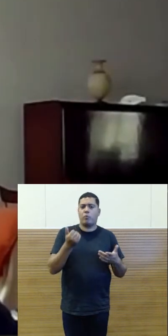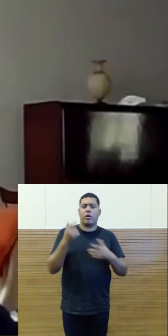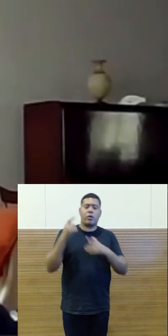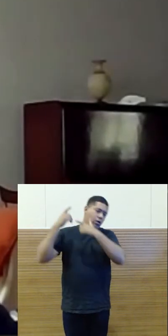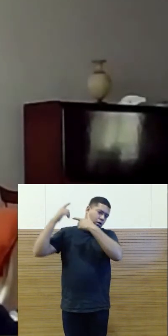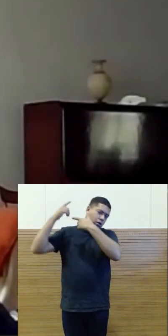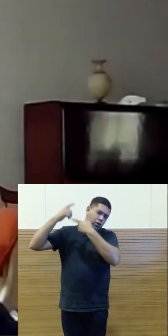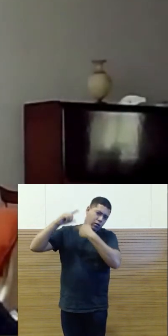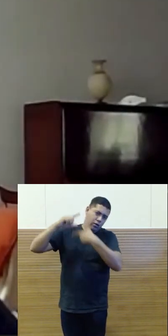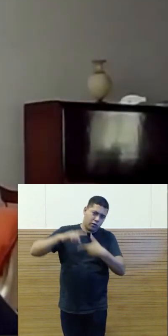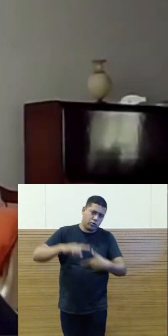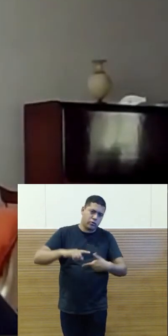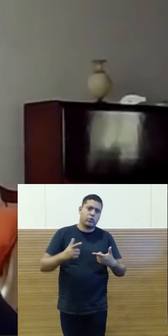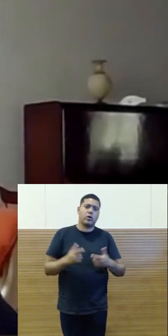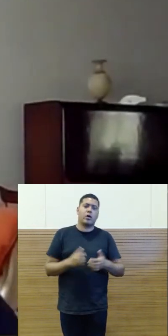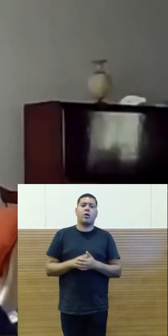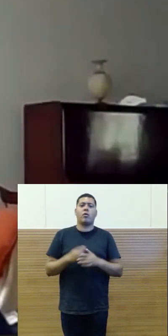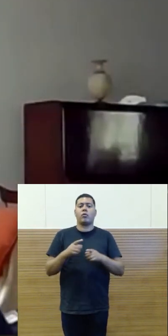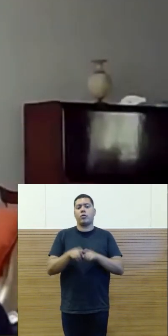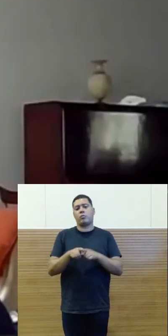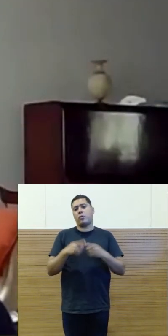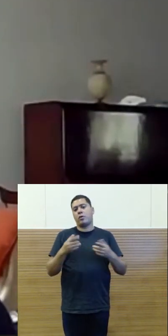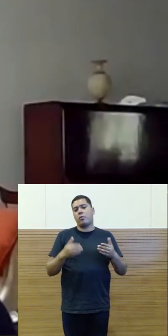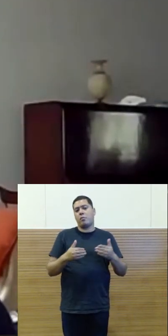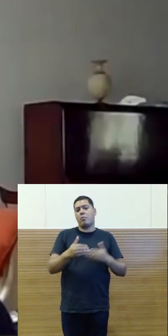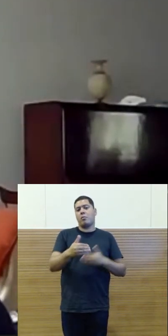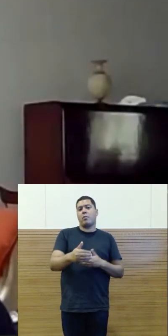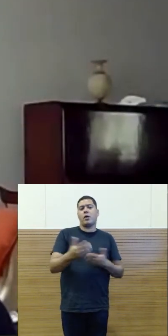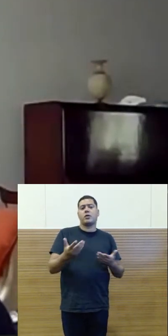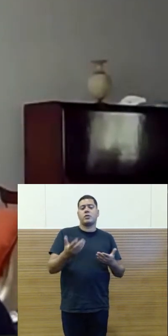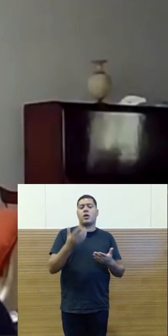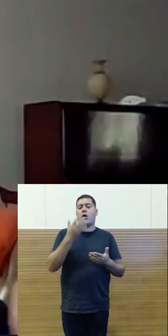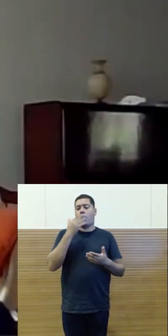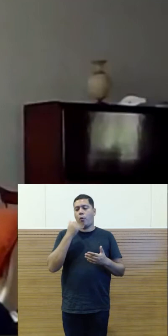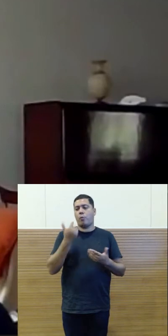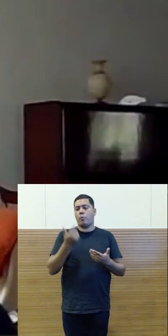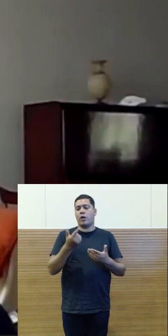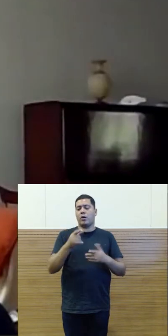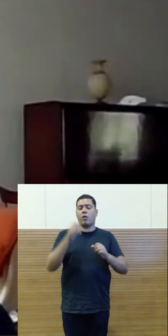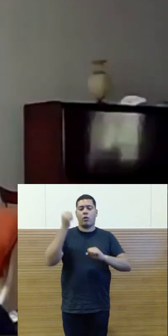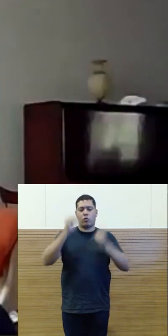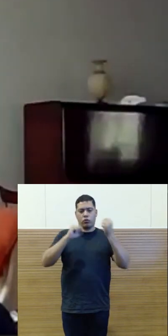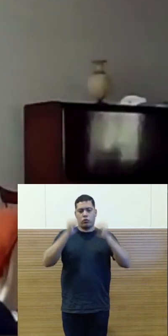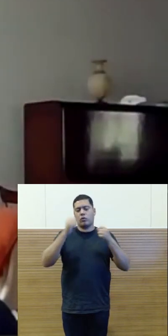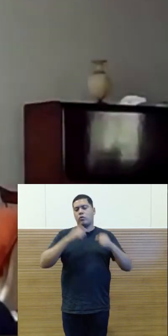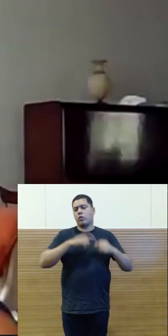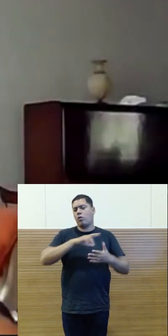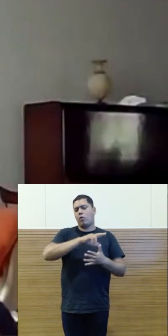the traditional foods, the traditional way to feed, and start